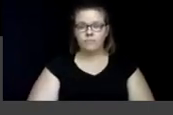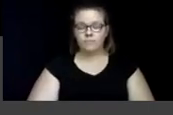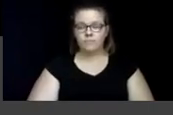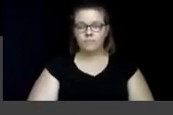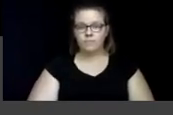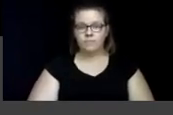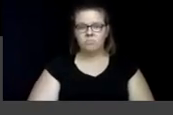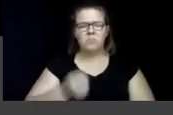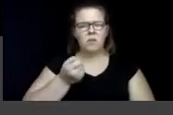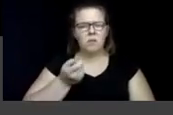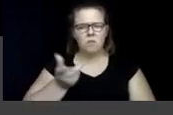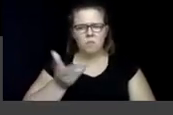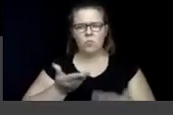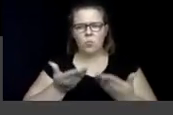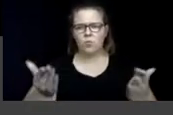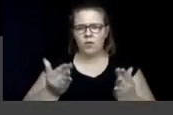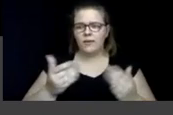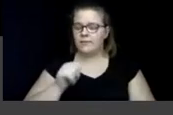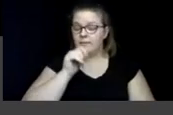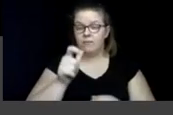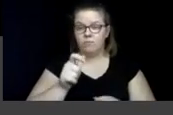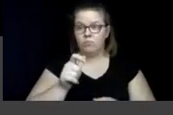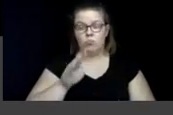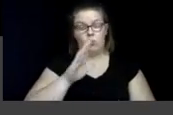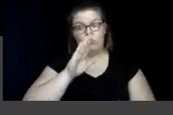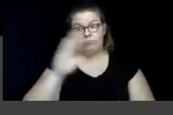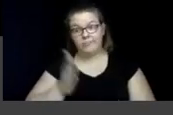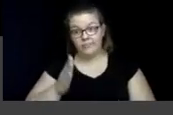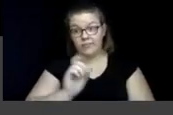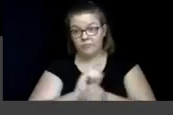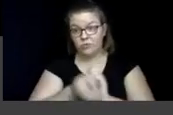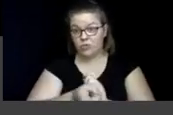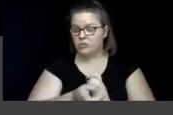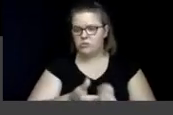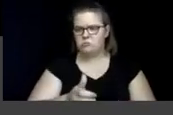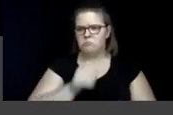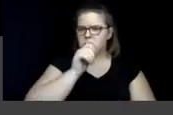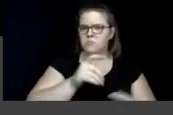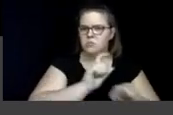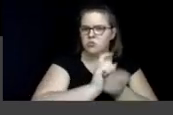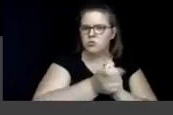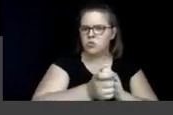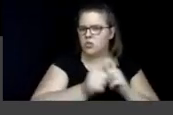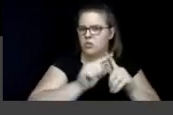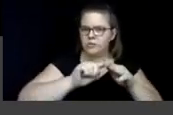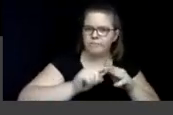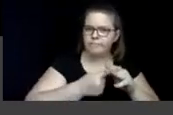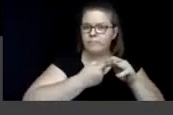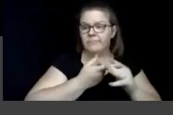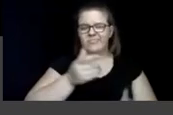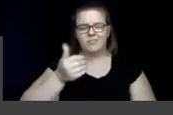A couple things that have not changed or never changed. They didn't change right from day one, and they still haven't changed